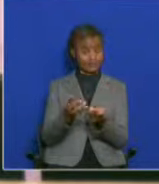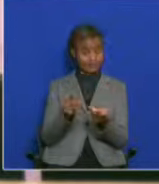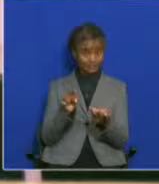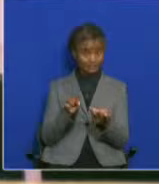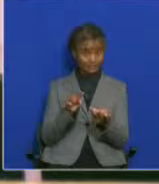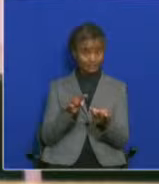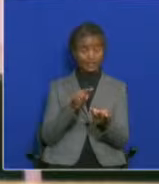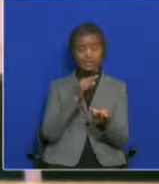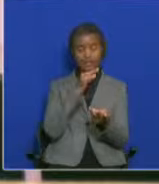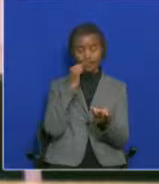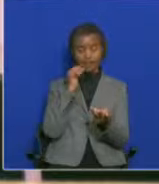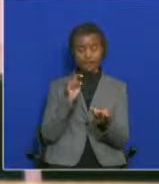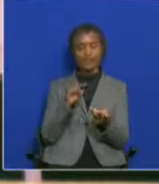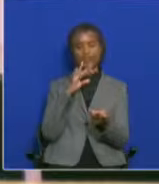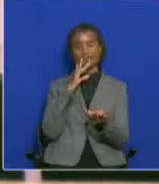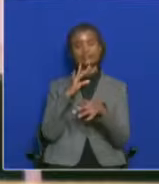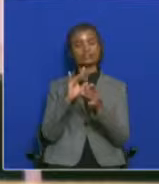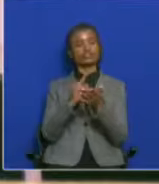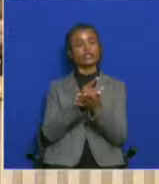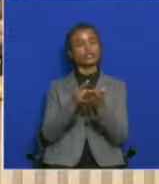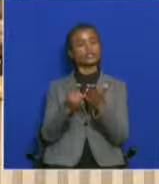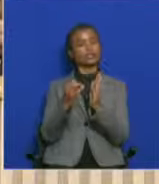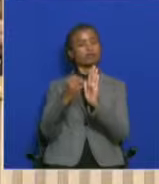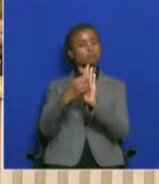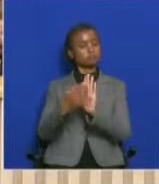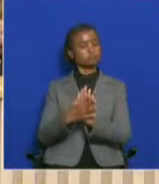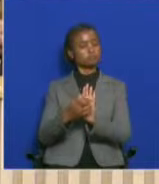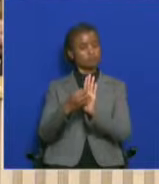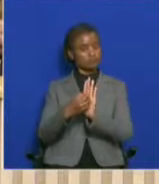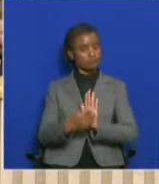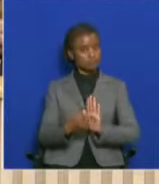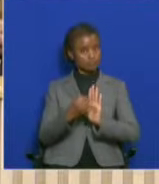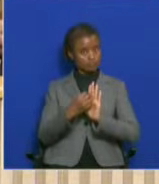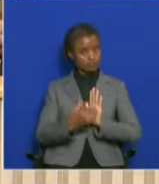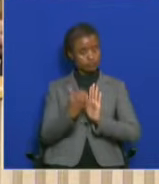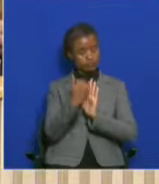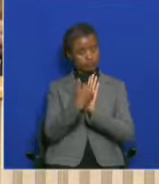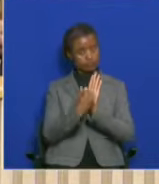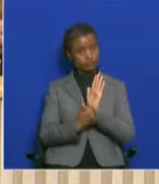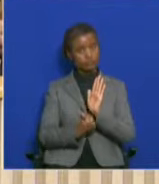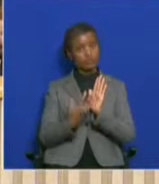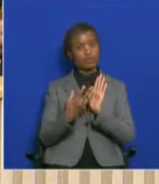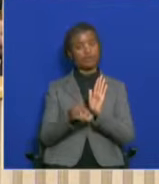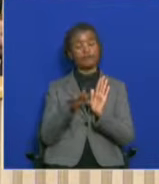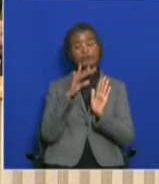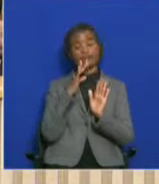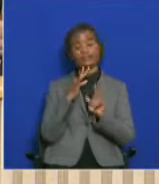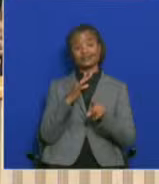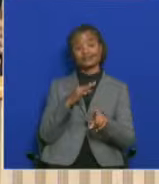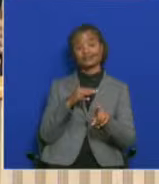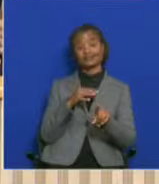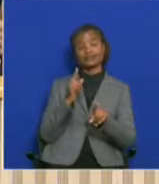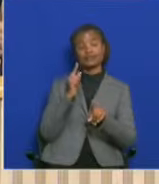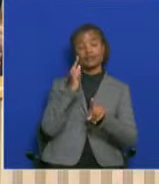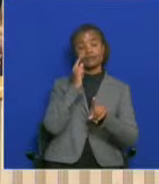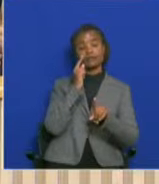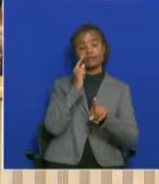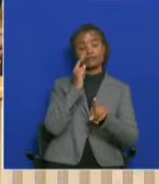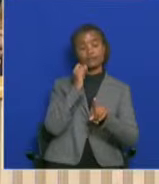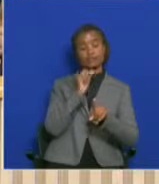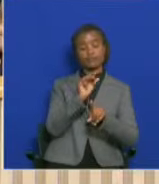chats, and it is a company that Mr. Mazzotti is a director of.